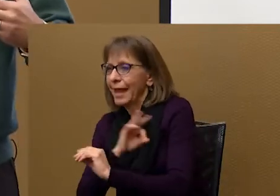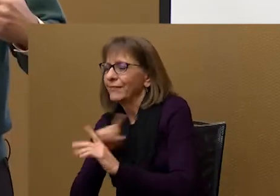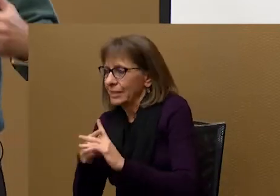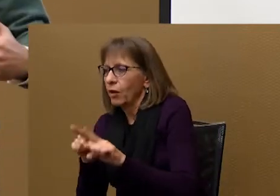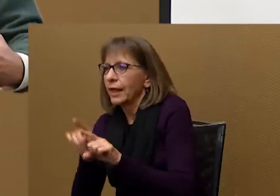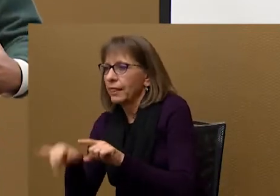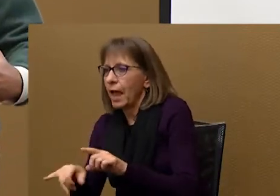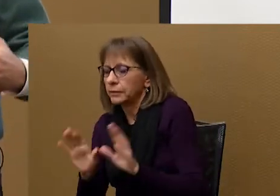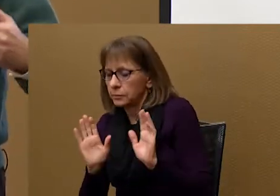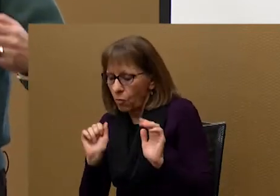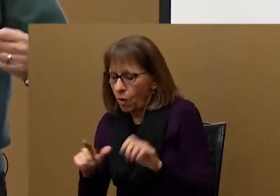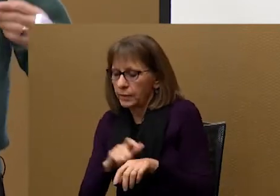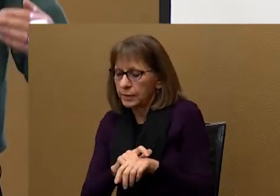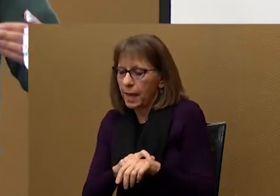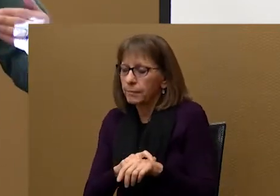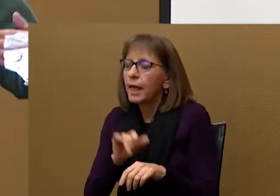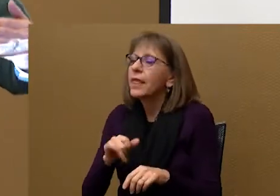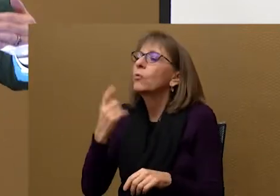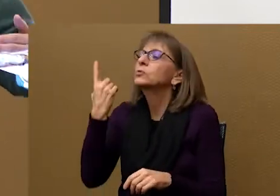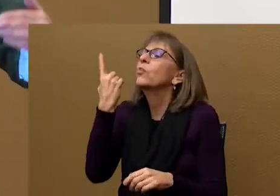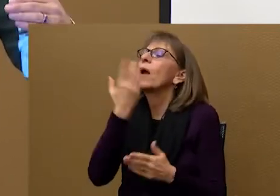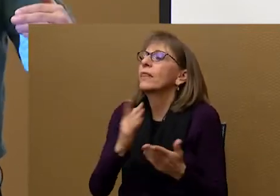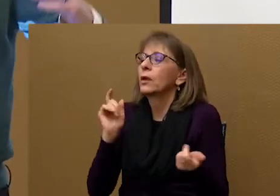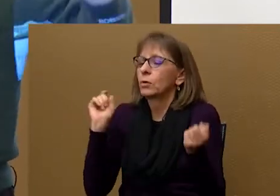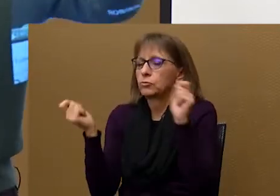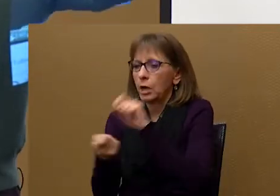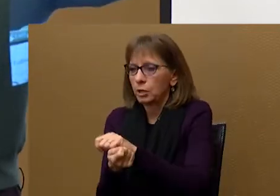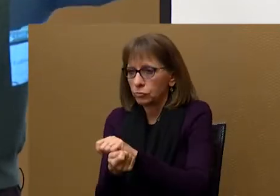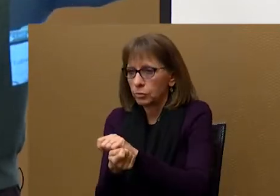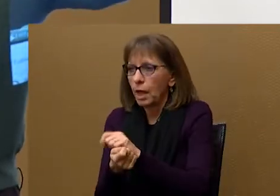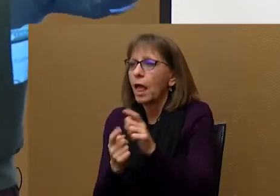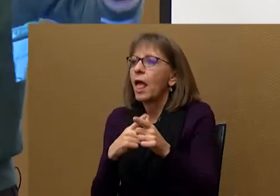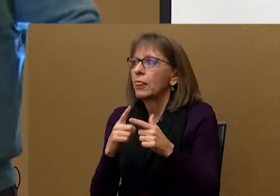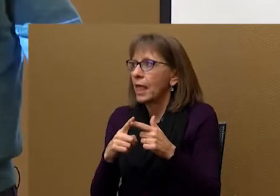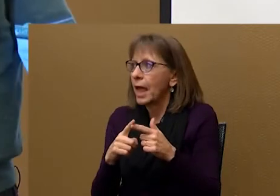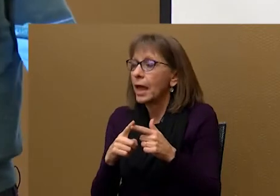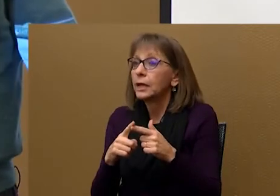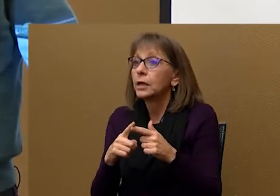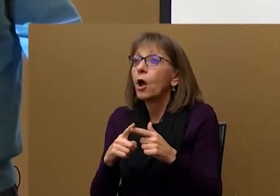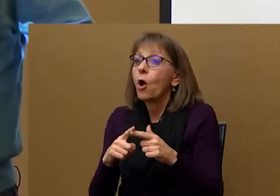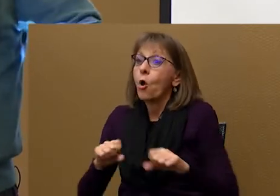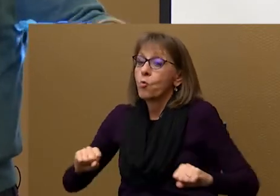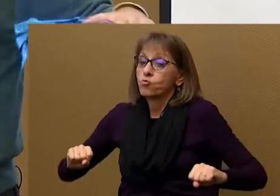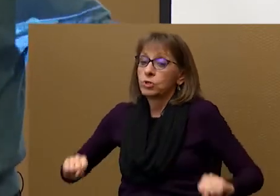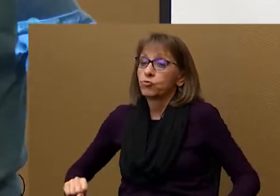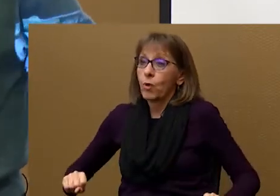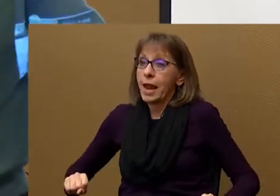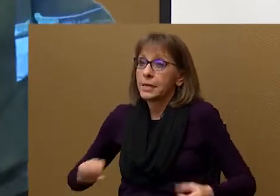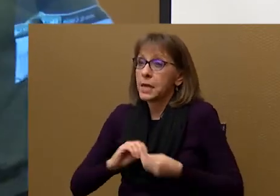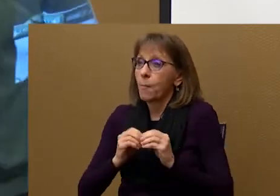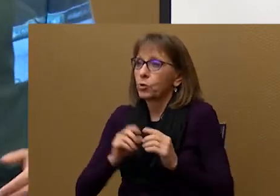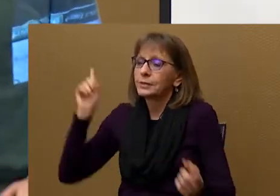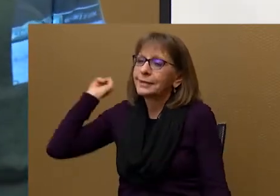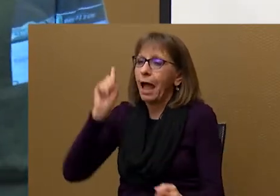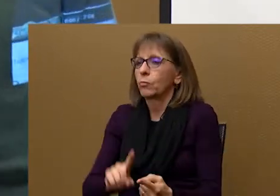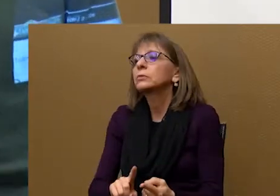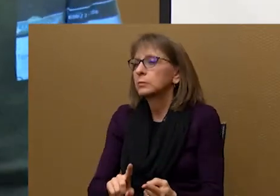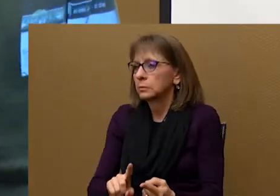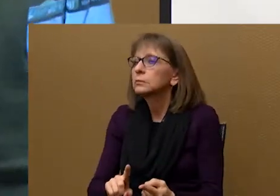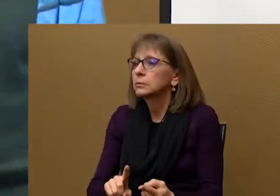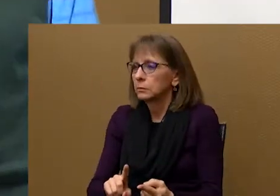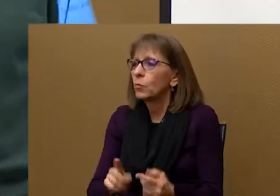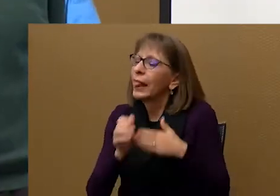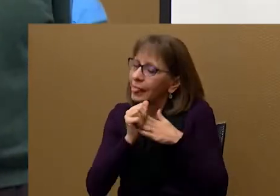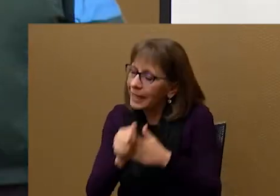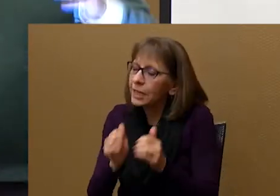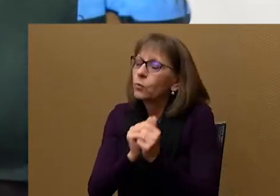that all the time. And that was one of the ways, actually, we got our restraint numbers way down, by leading with empathy. Whatever